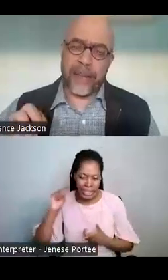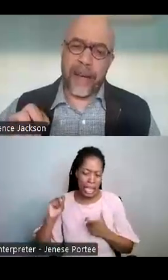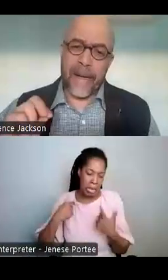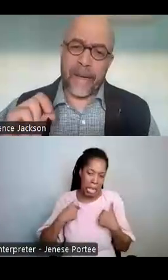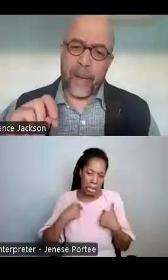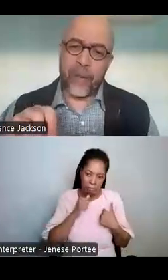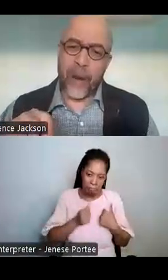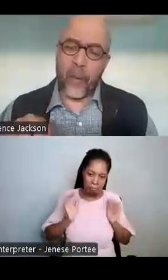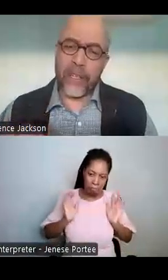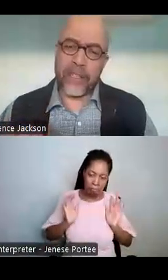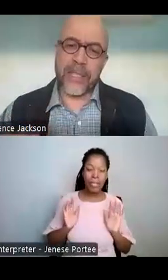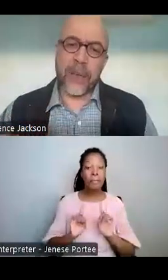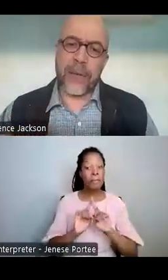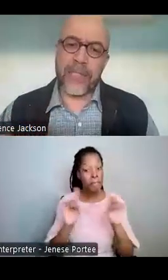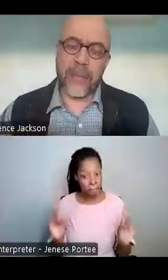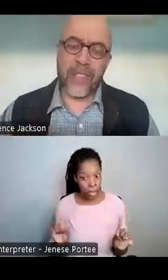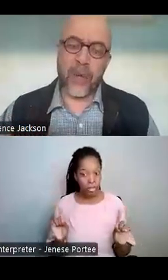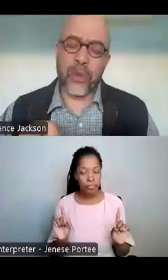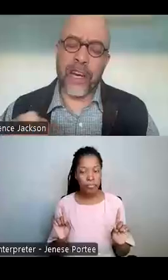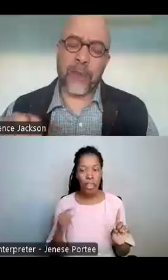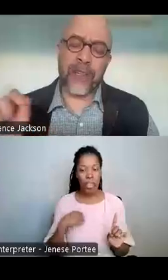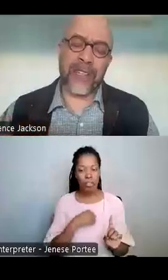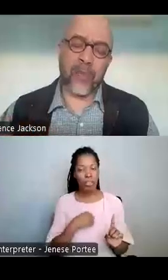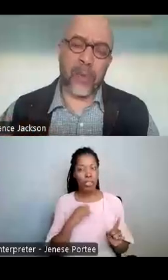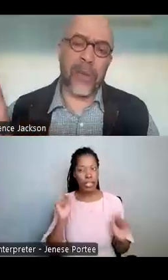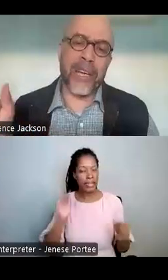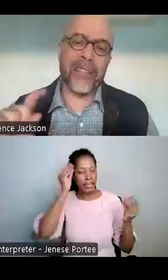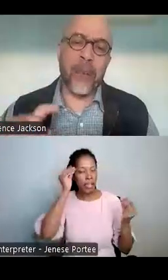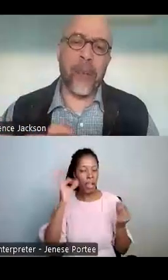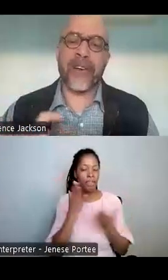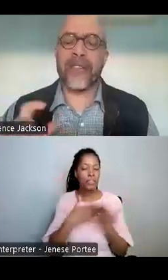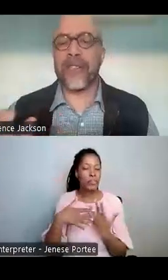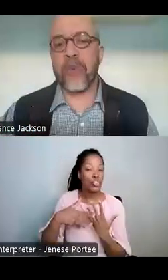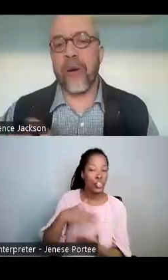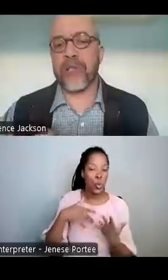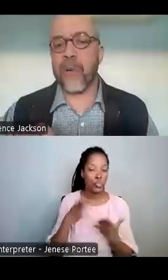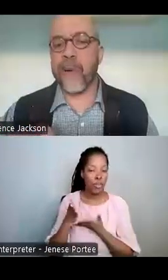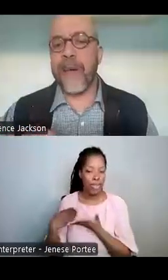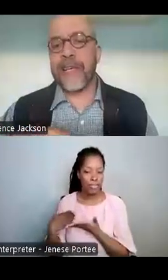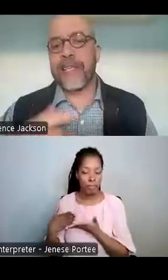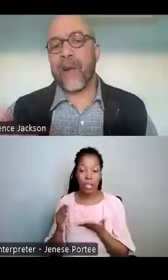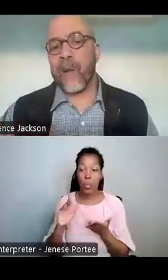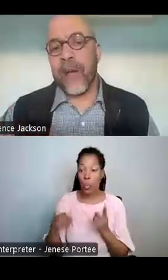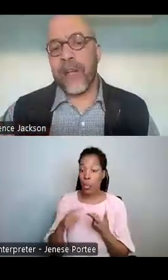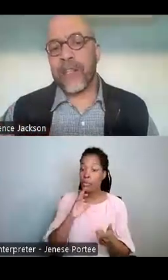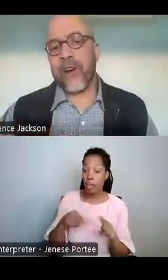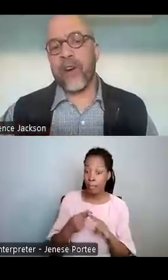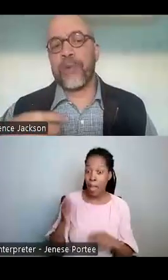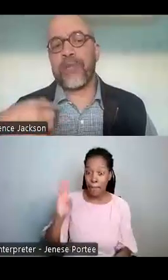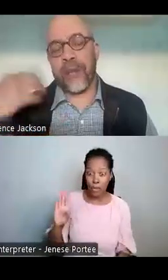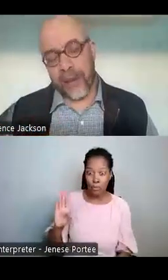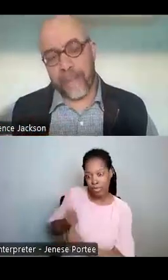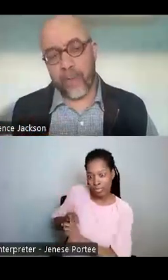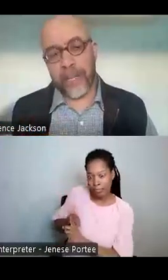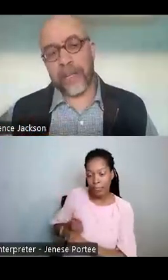But I want us to think about some of the social aspects, and we'll be making these comparisons to Baltimore. So